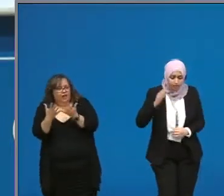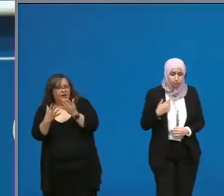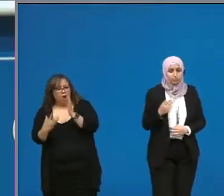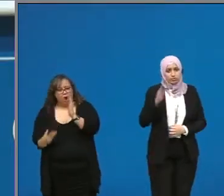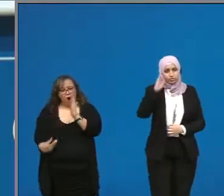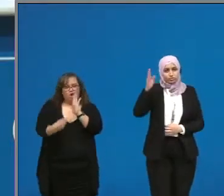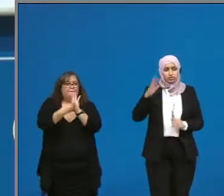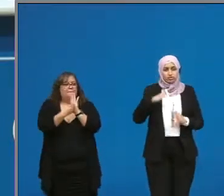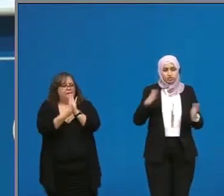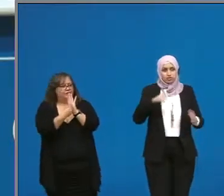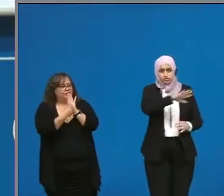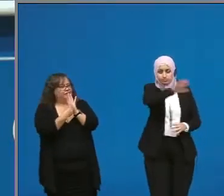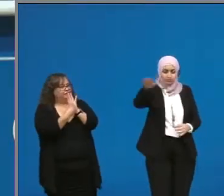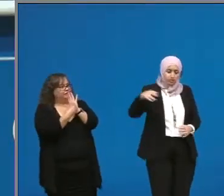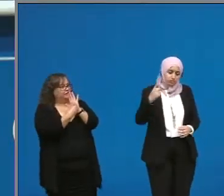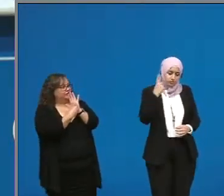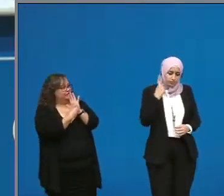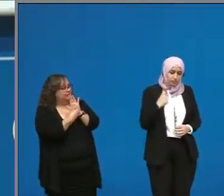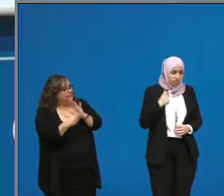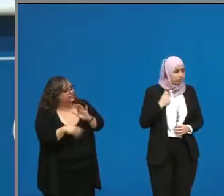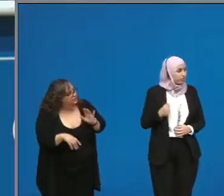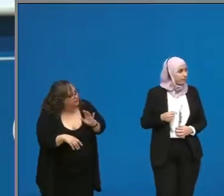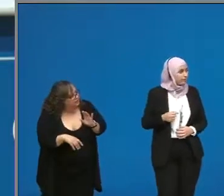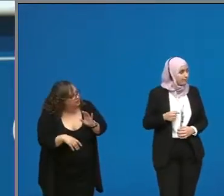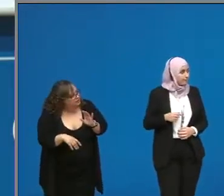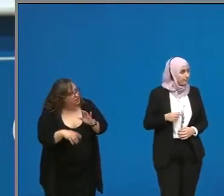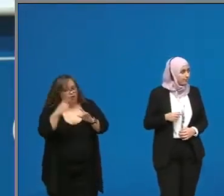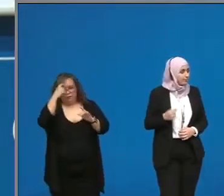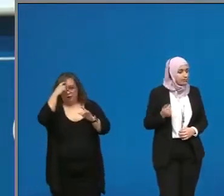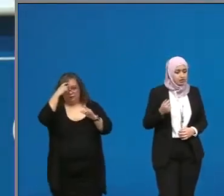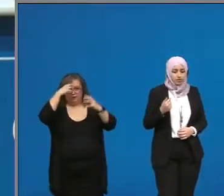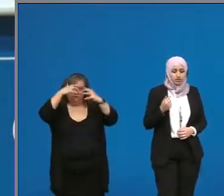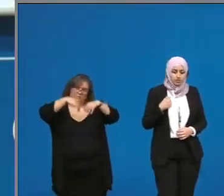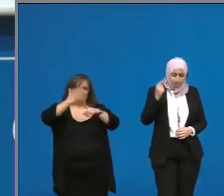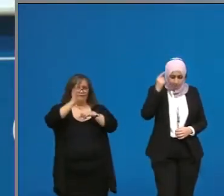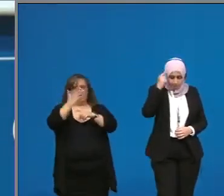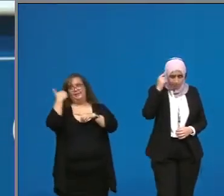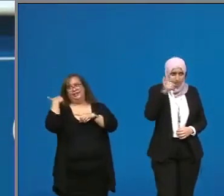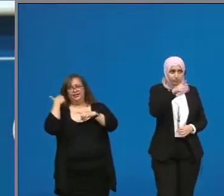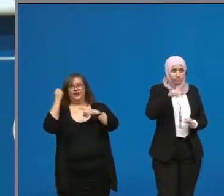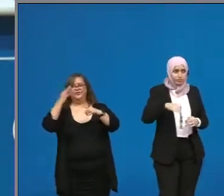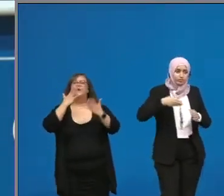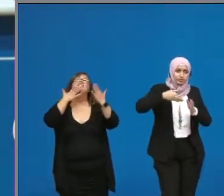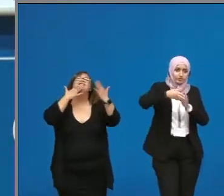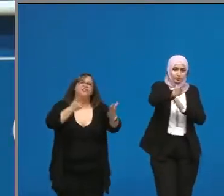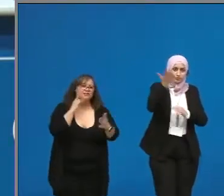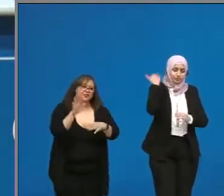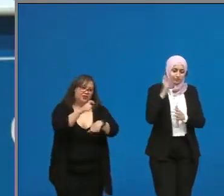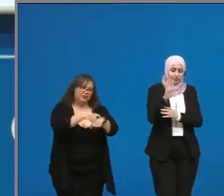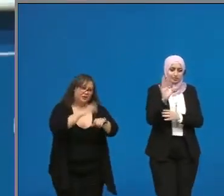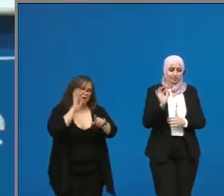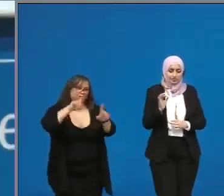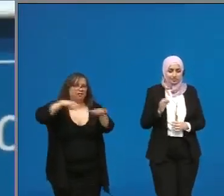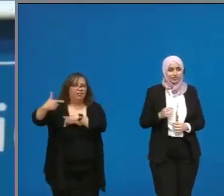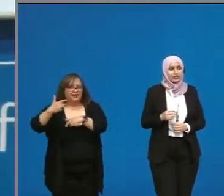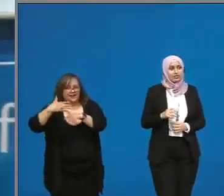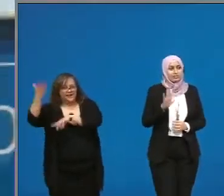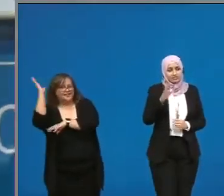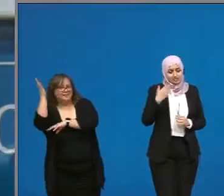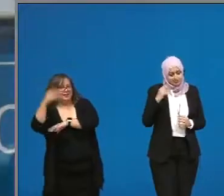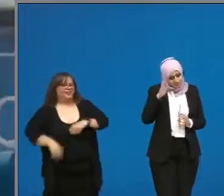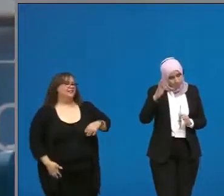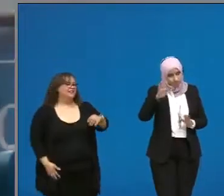ago. And I'm sure you all thought you'd be home an hour and 5 minutes ago. So thank you very much for your time, and I'm going to hand over to the next speaker. Thank you.